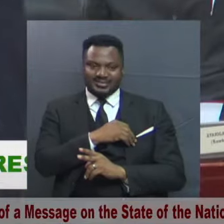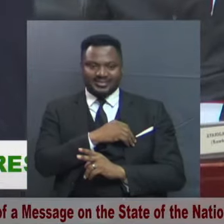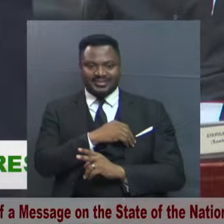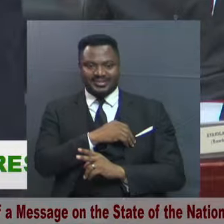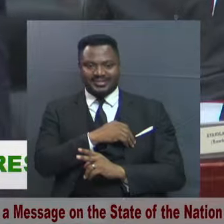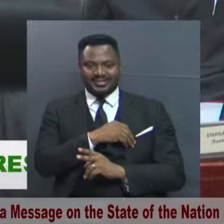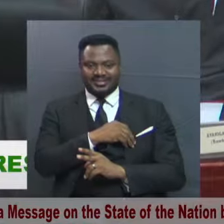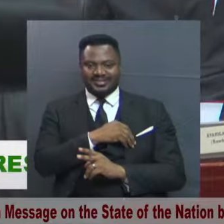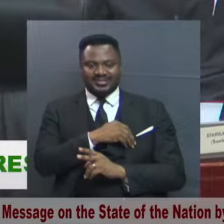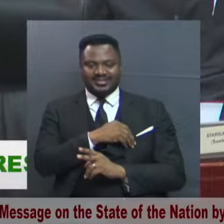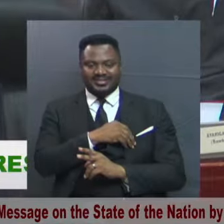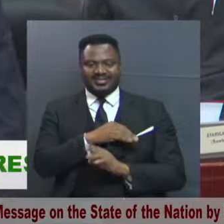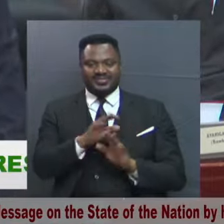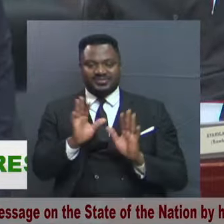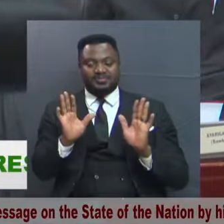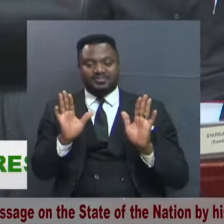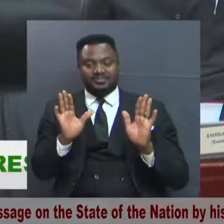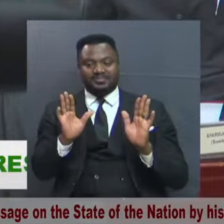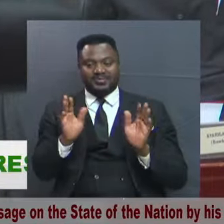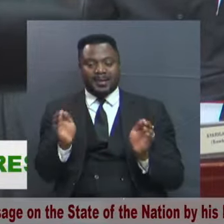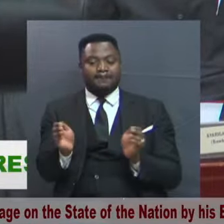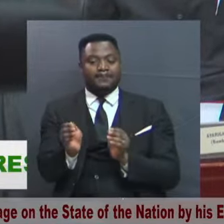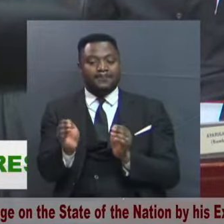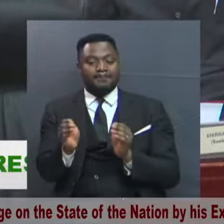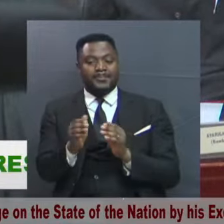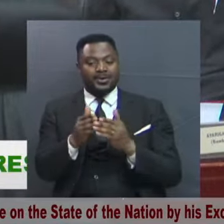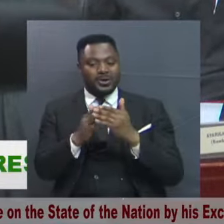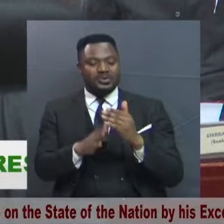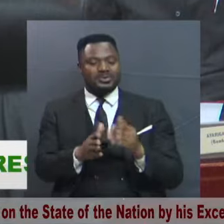members yes minority